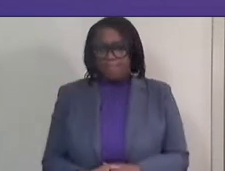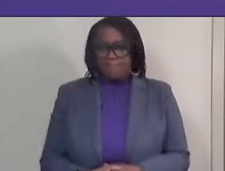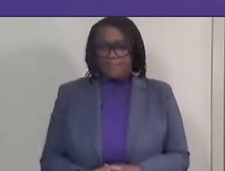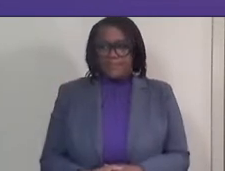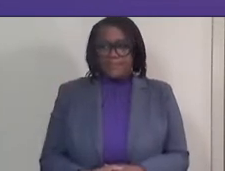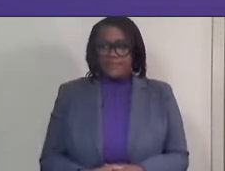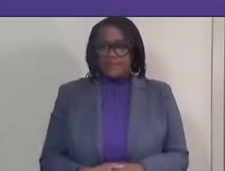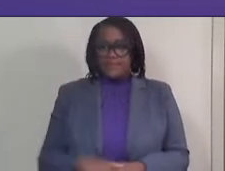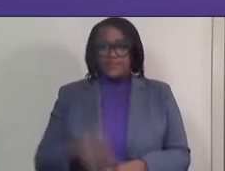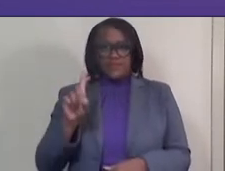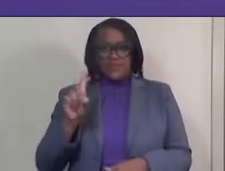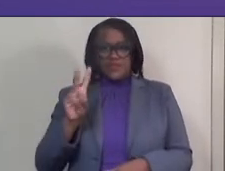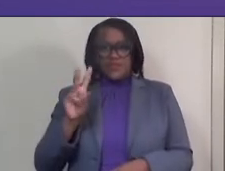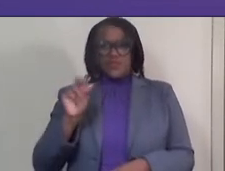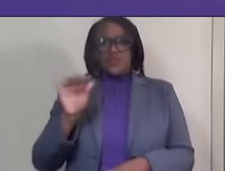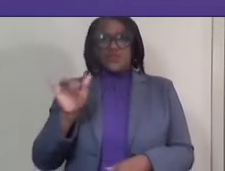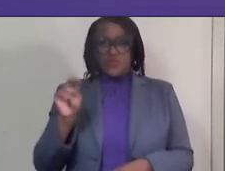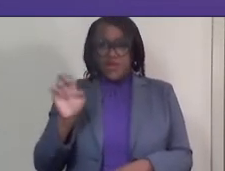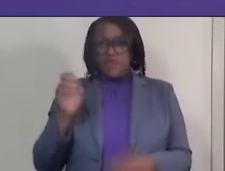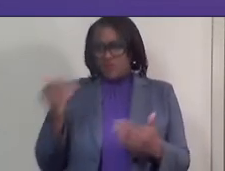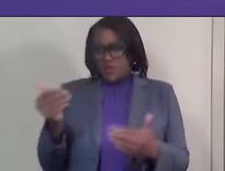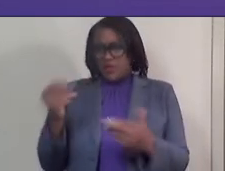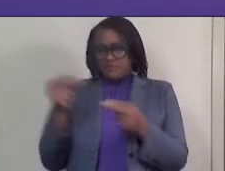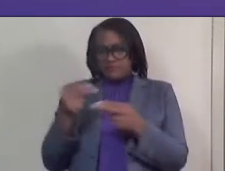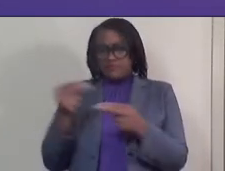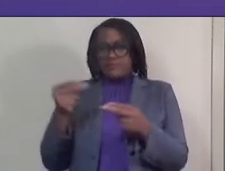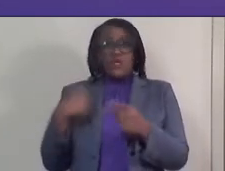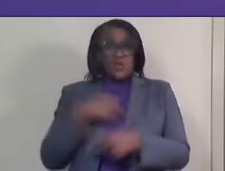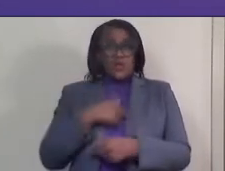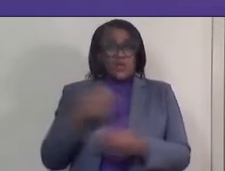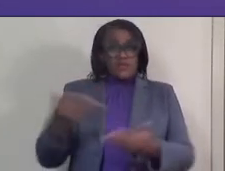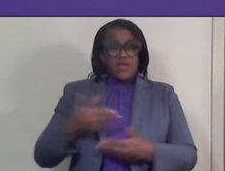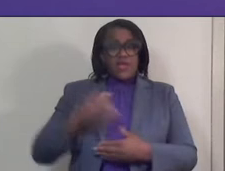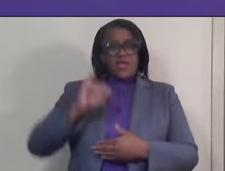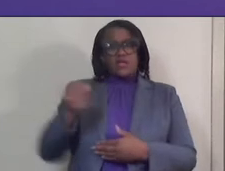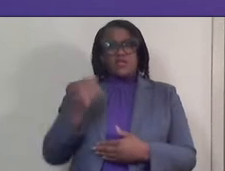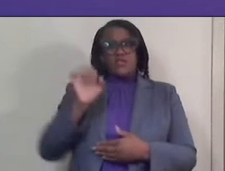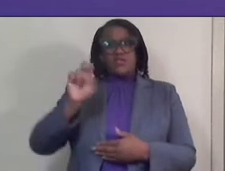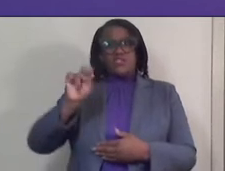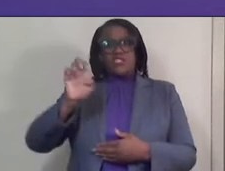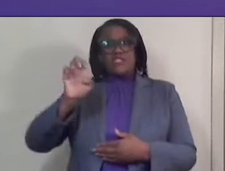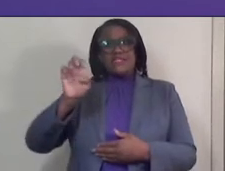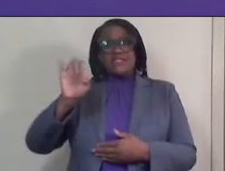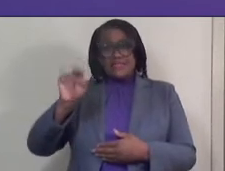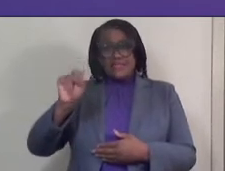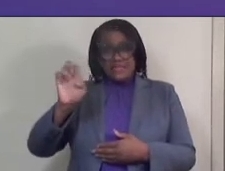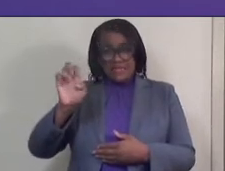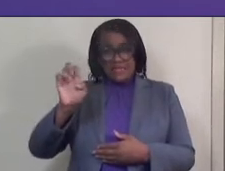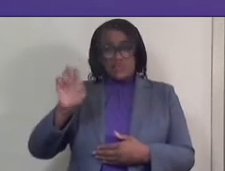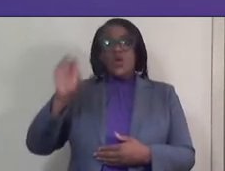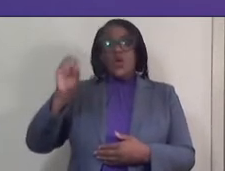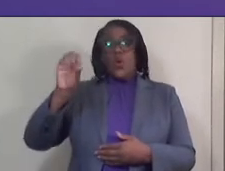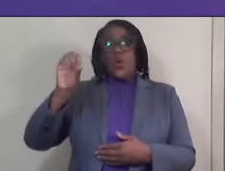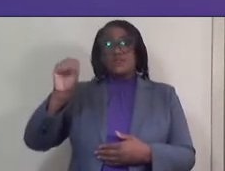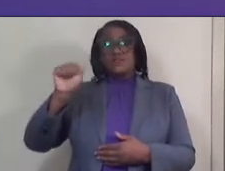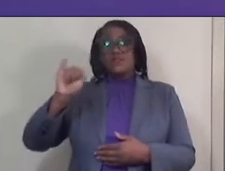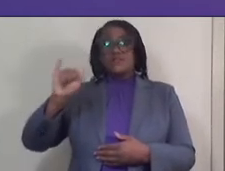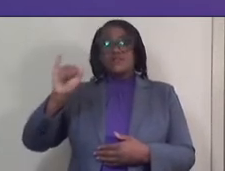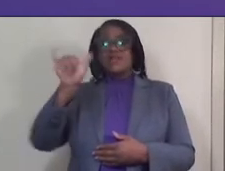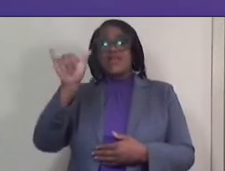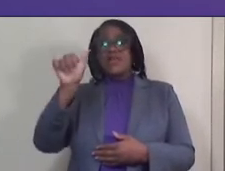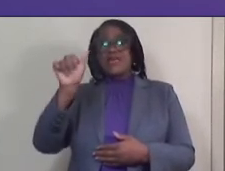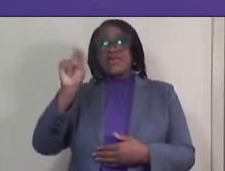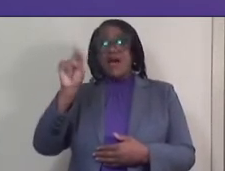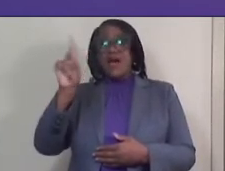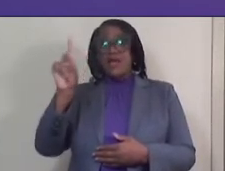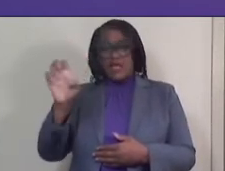Dwayne, you can go ahead and advance us. We're going to invite Jeanine Osyanade to be joining us in just a moment. Jeanine and I are going